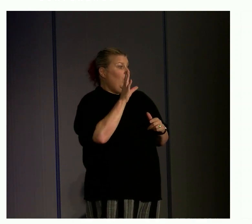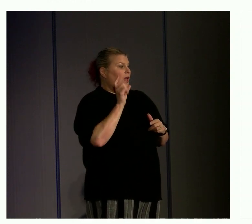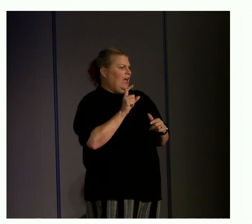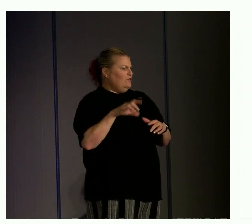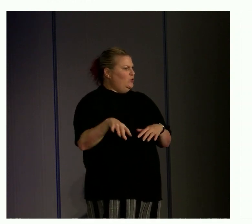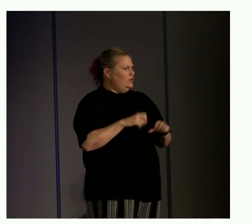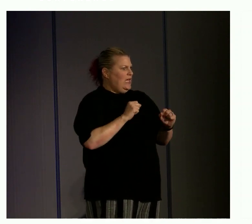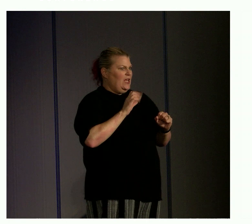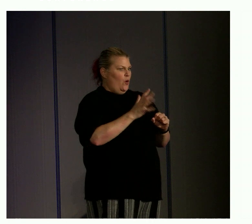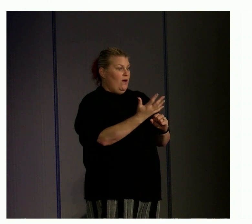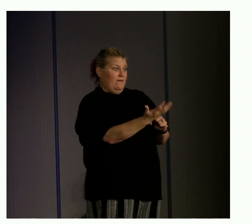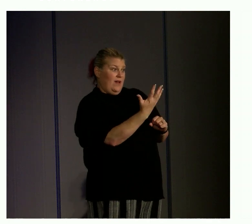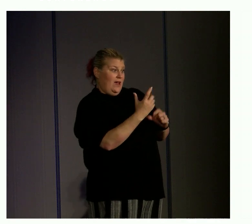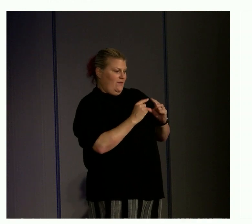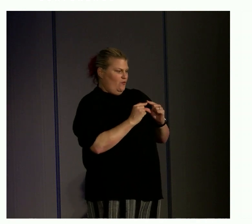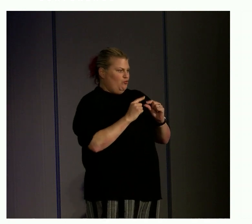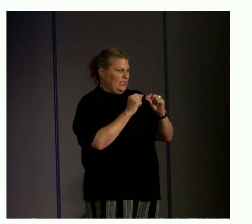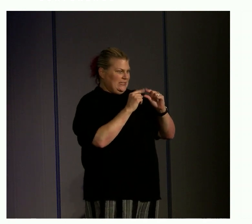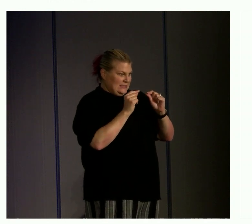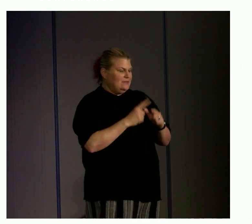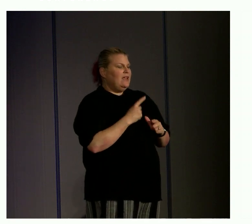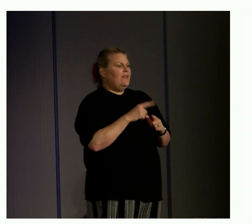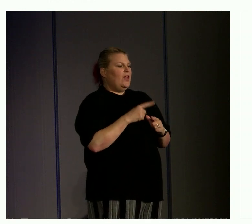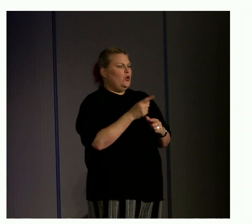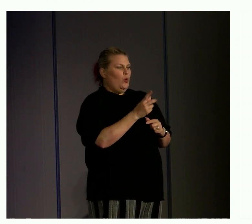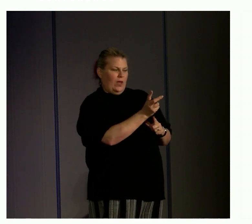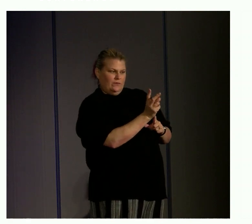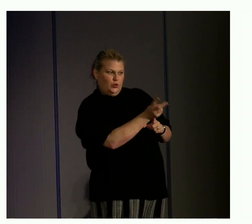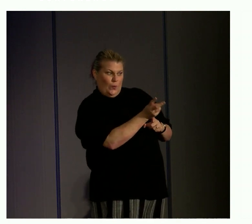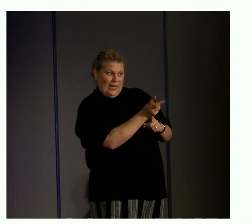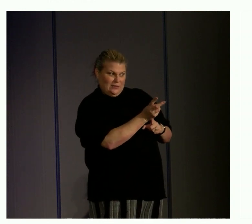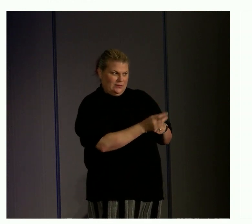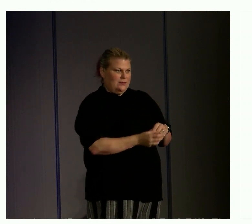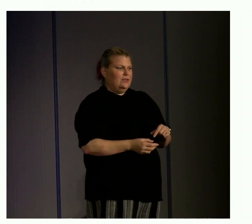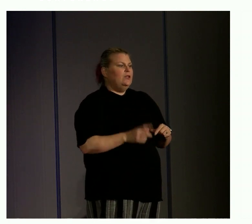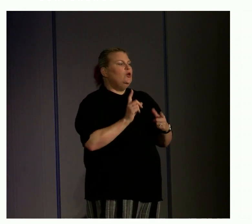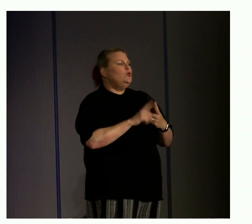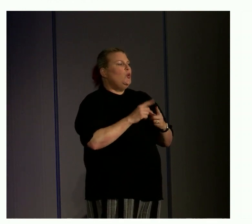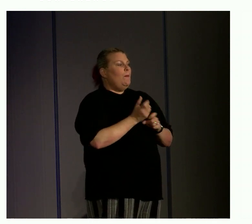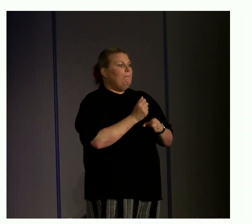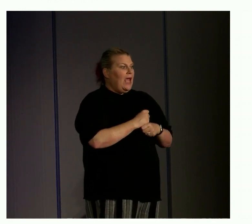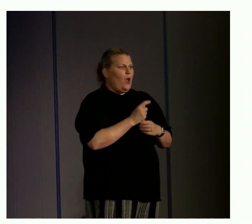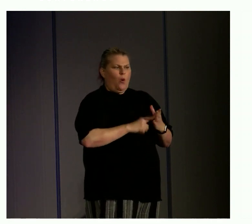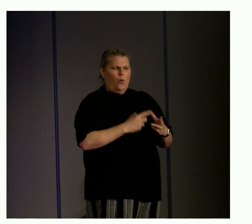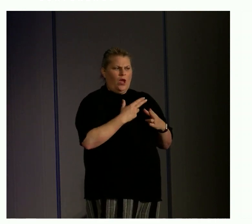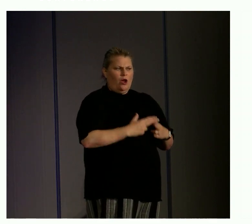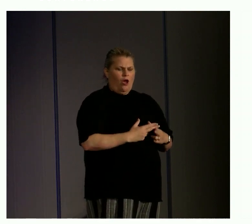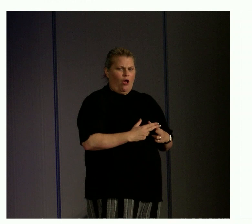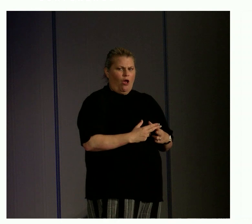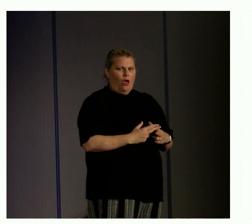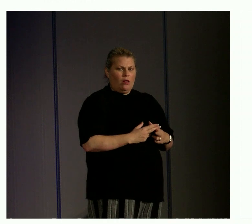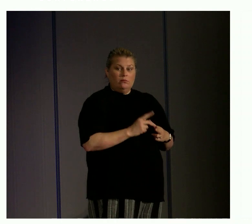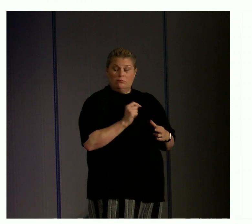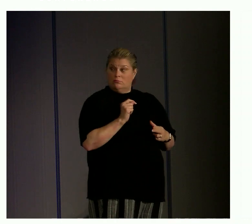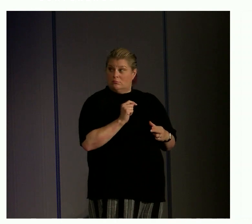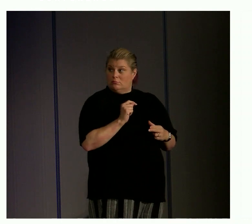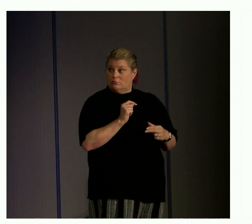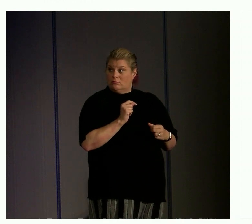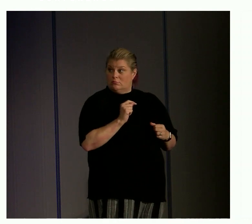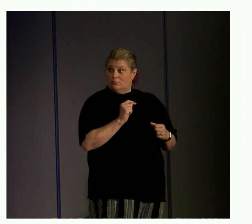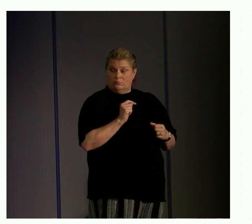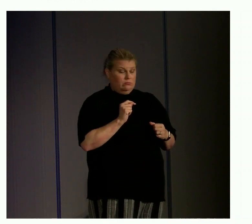take your 5 bricks. You will have 2 minutes to make what we call a trick tower. So let